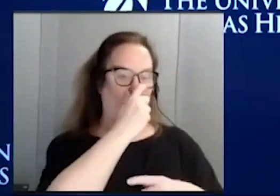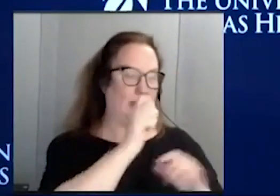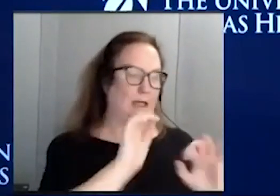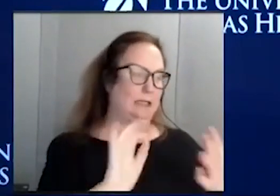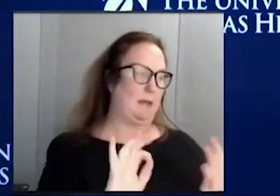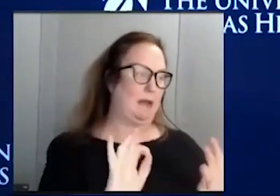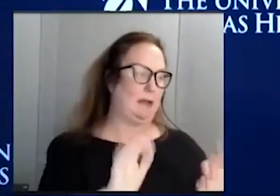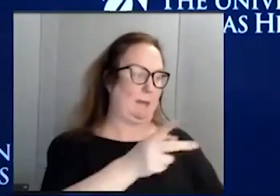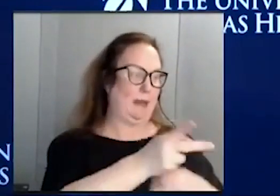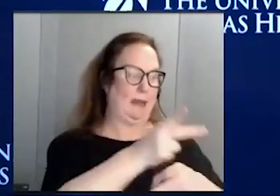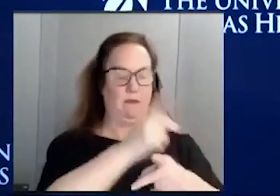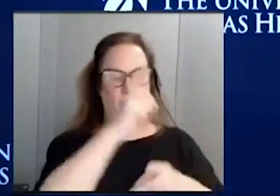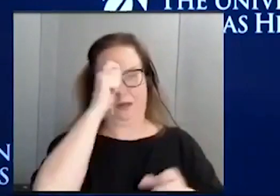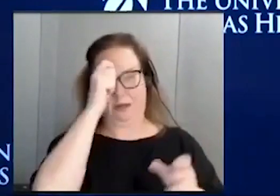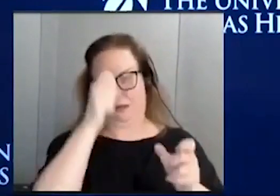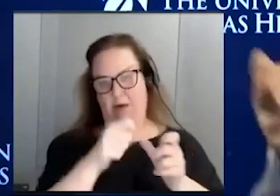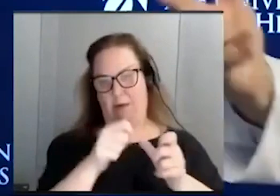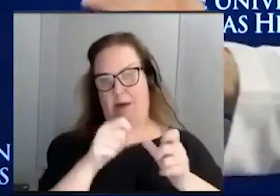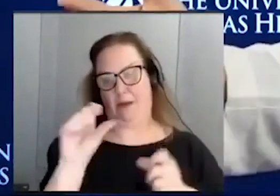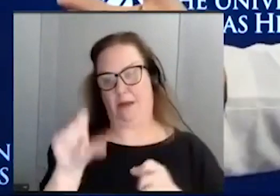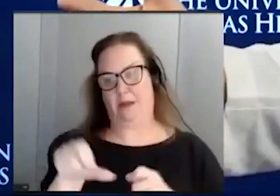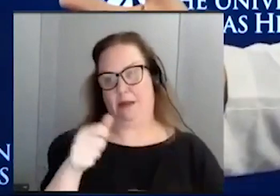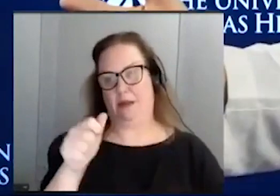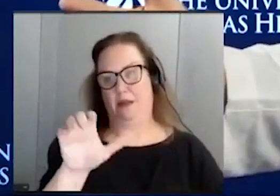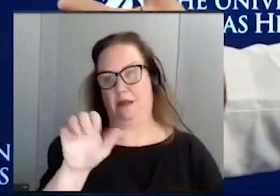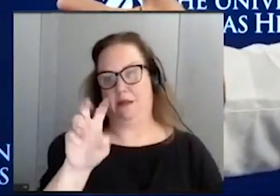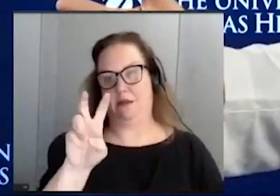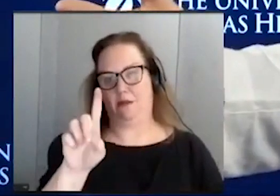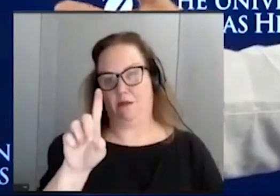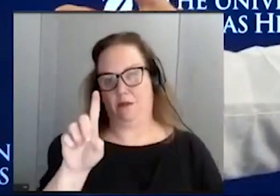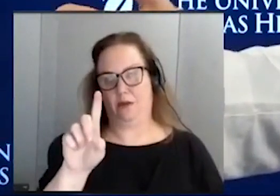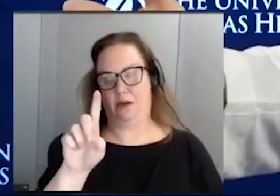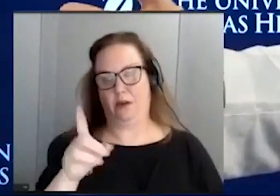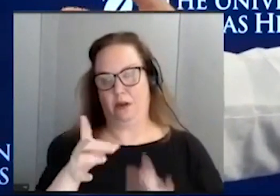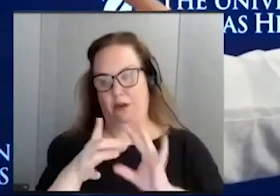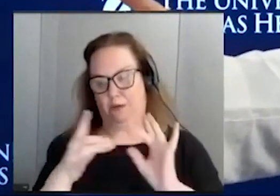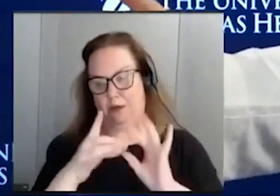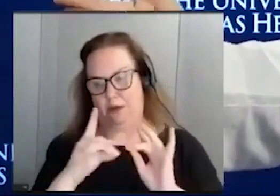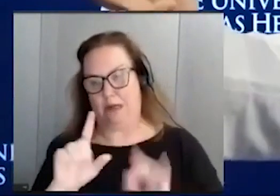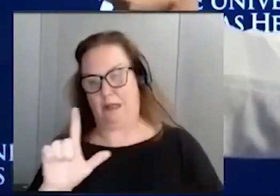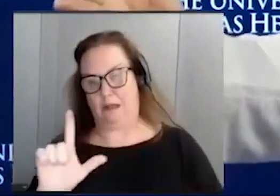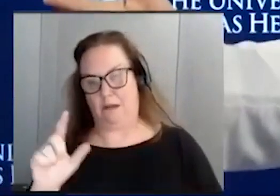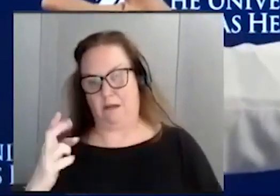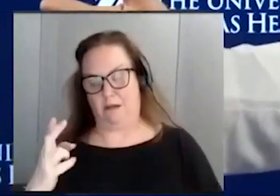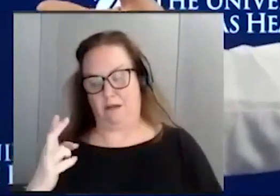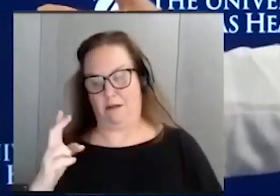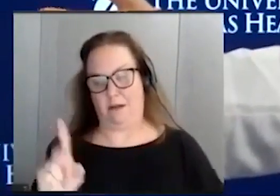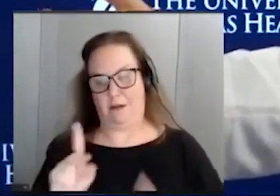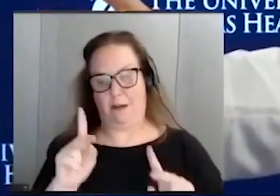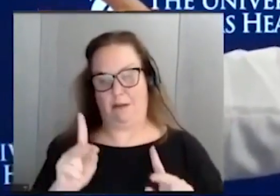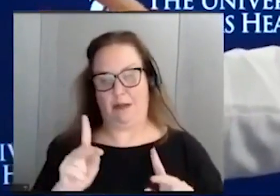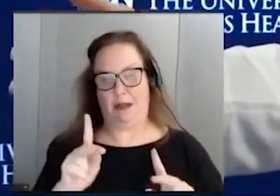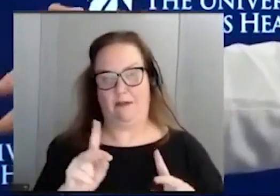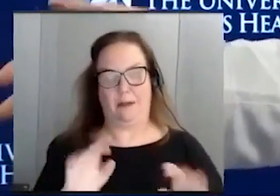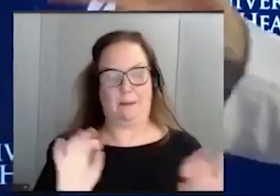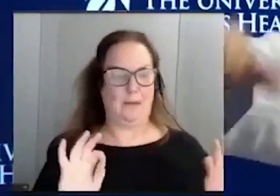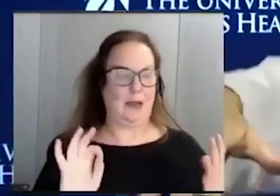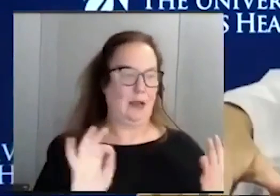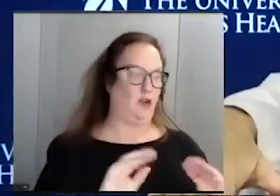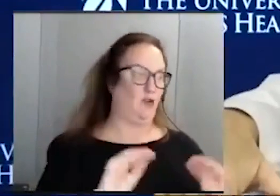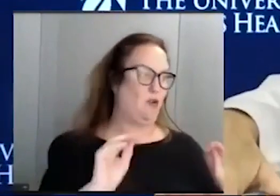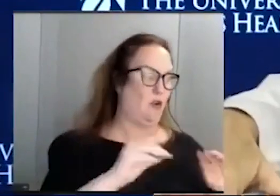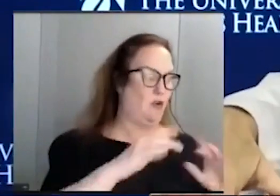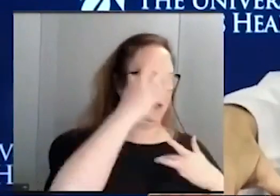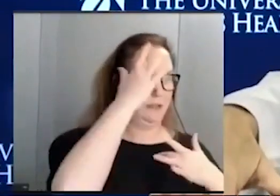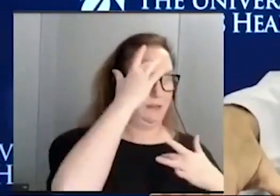because remember that the other COVID, a lot of, as you mentioned, a lot of long haul folks have very mild or no symptoms, and yet they still